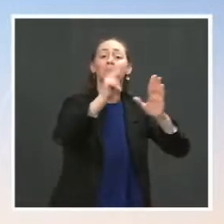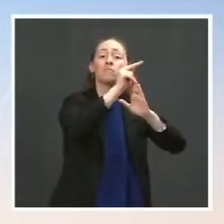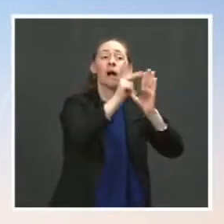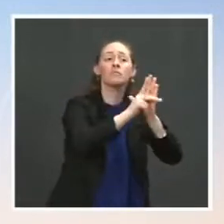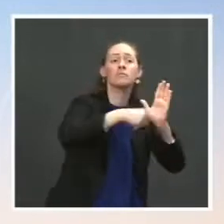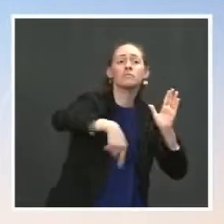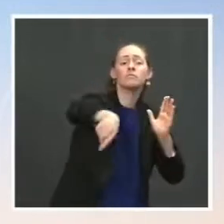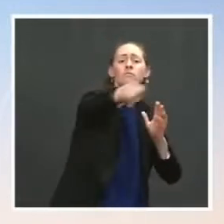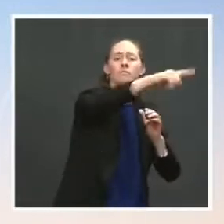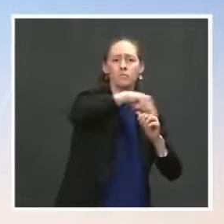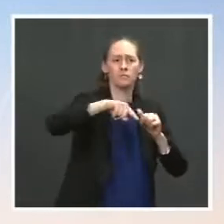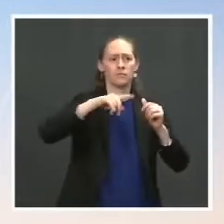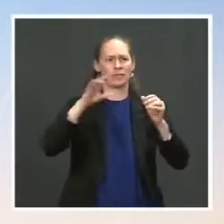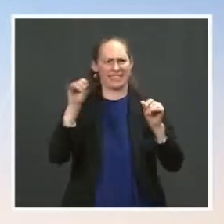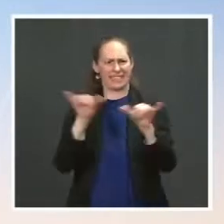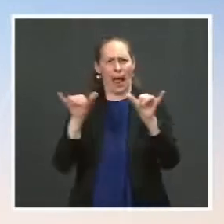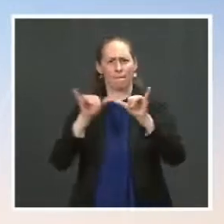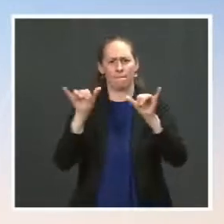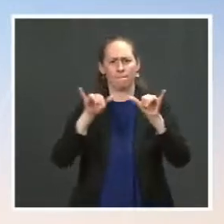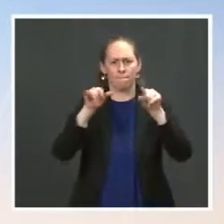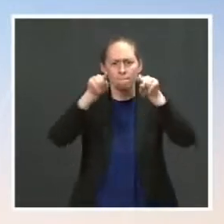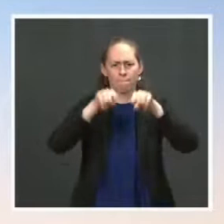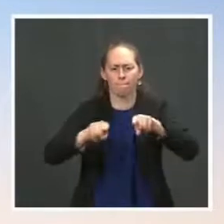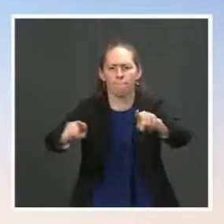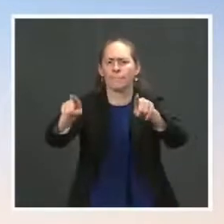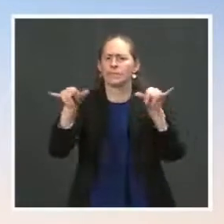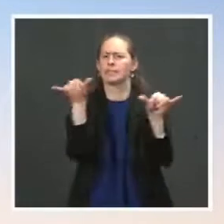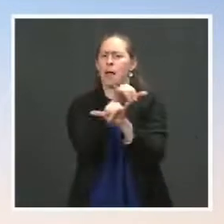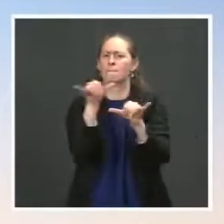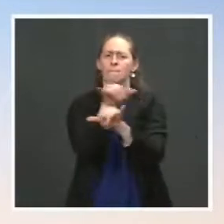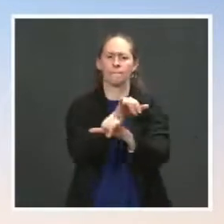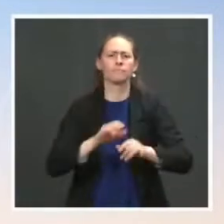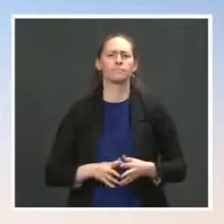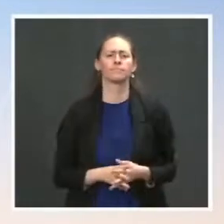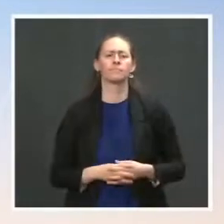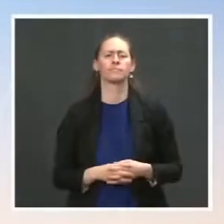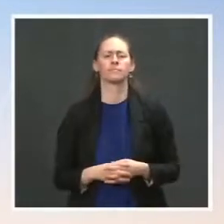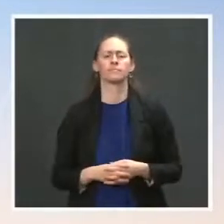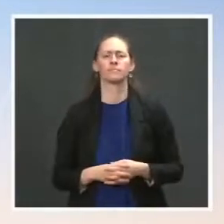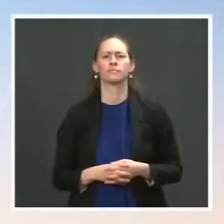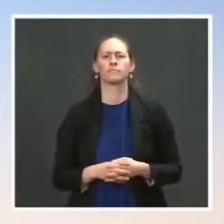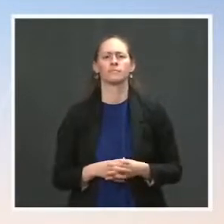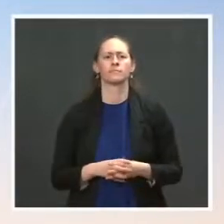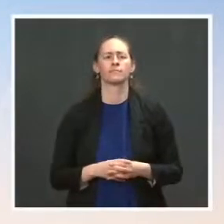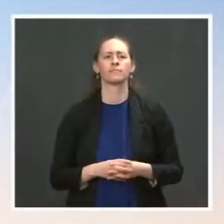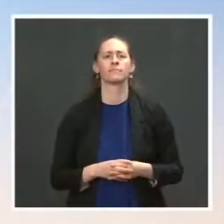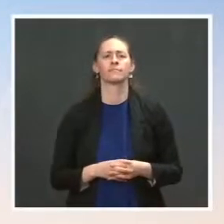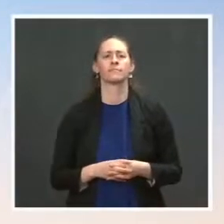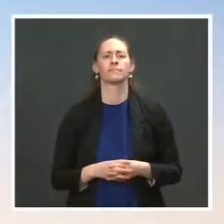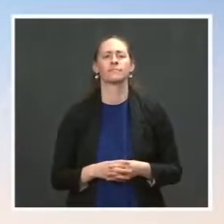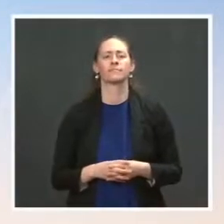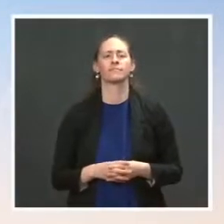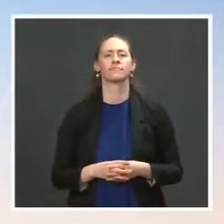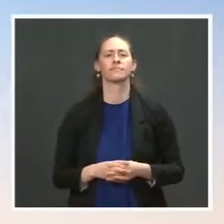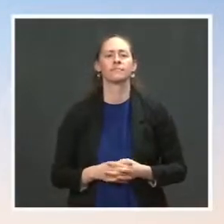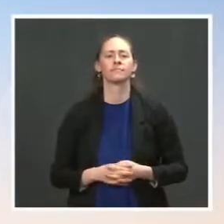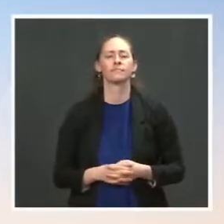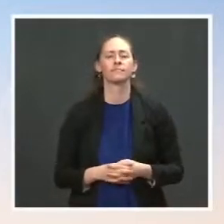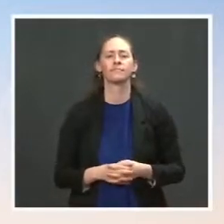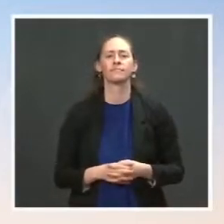Secretary, thanks for doing this. Although with you and Chris here, I'm having like alternative universe and flashbacks to other times and other